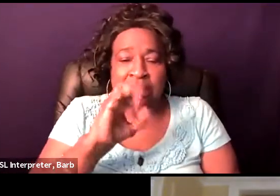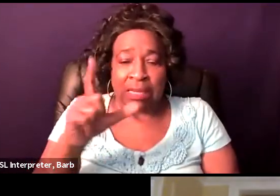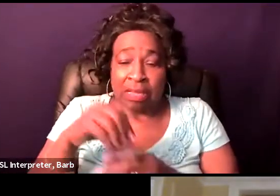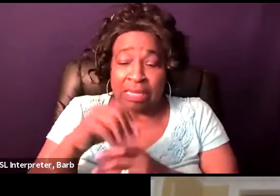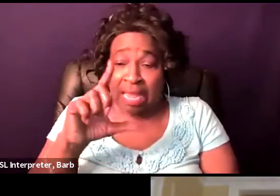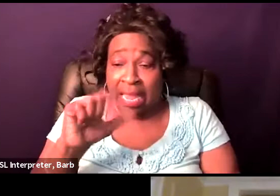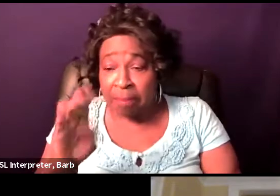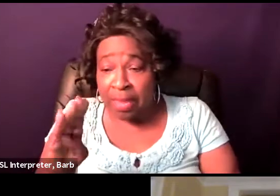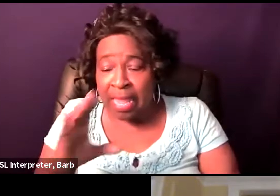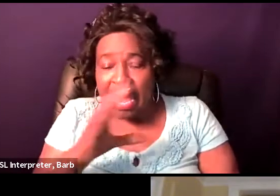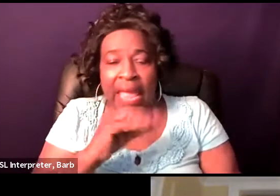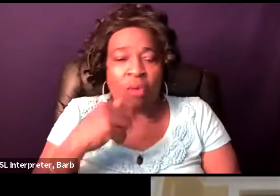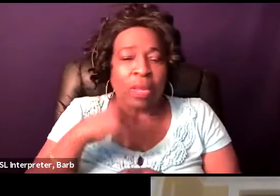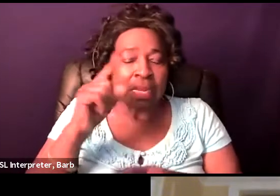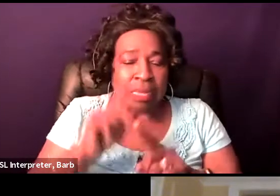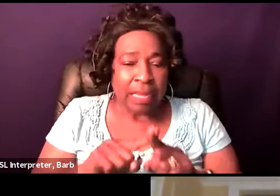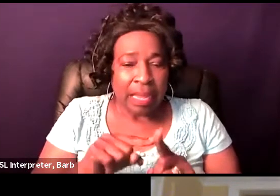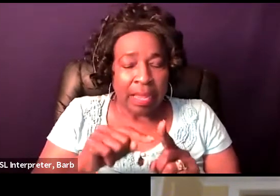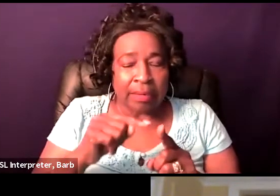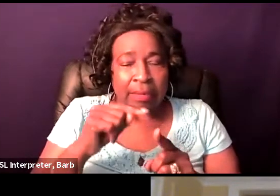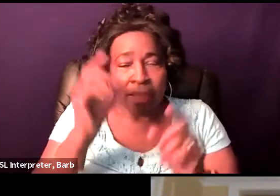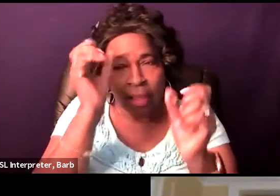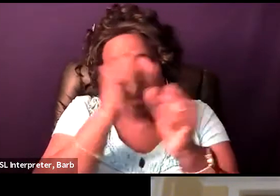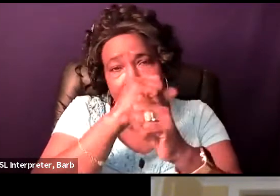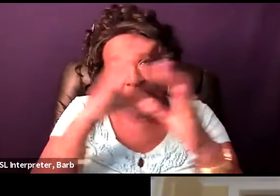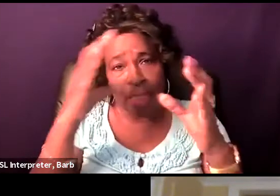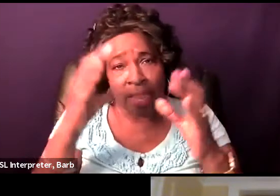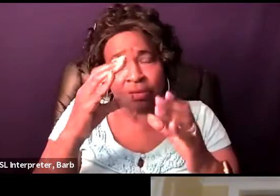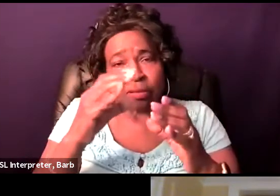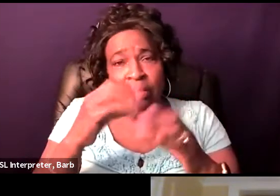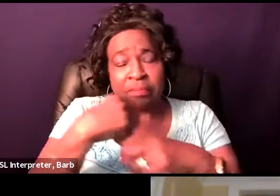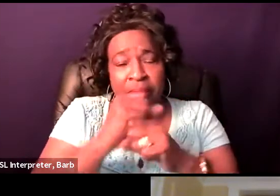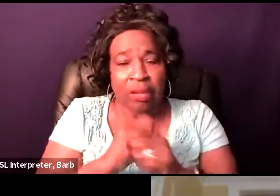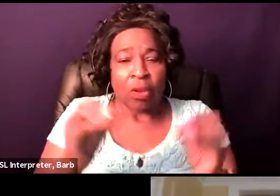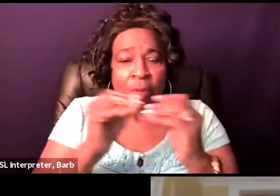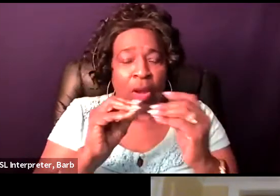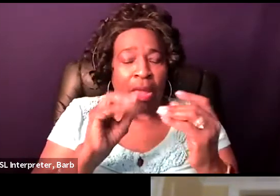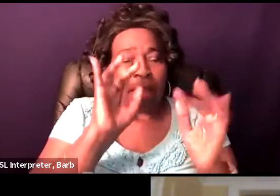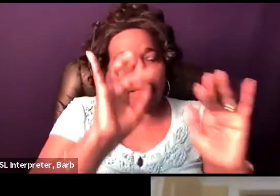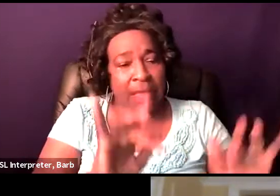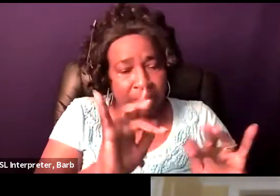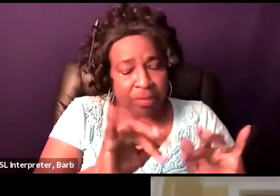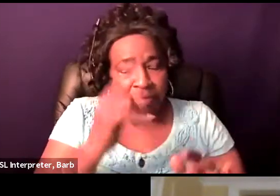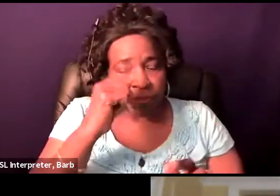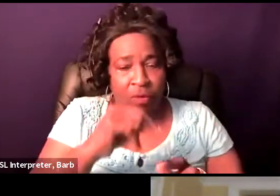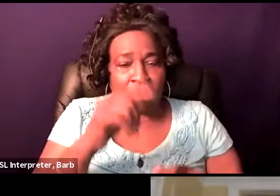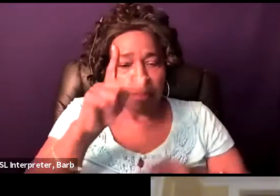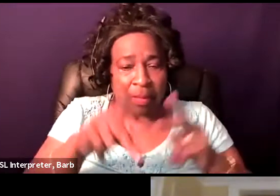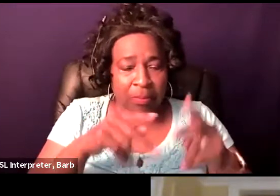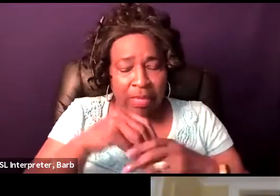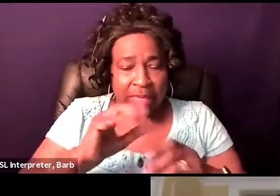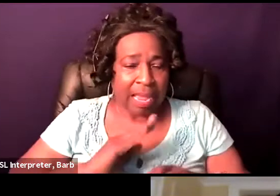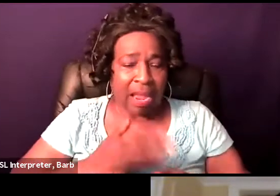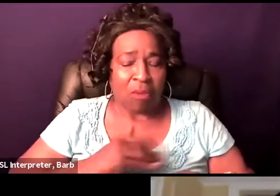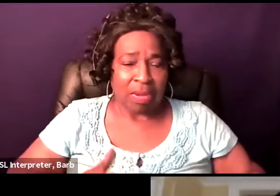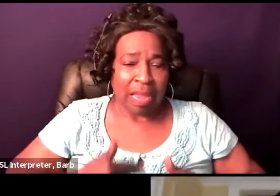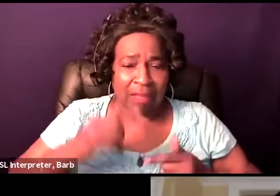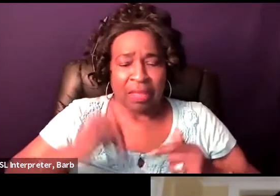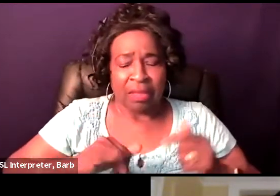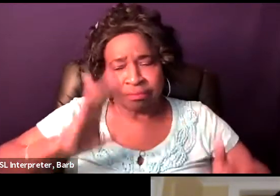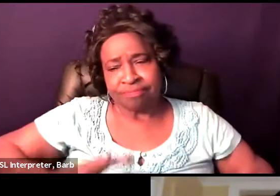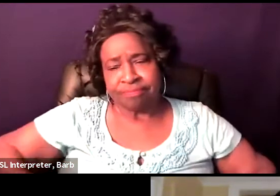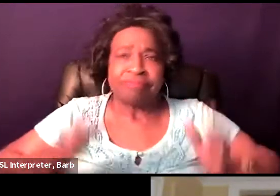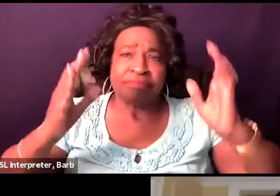can't imagine creating more empathy for other human beings in our everyday life? Like that is a lopsided imagination. And